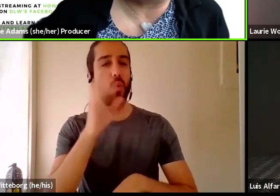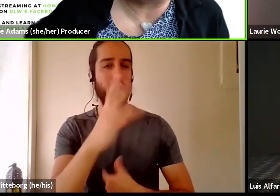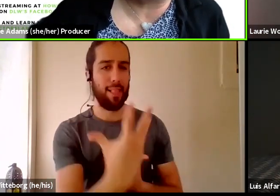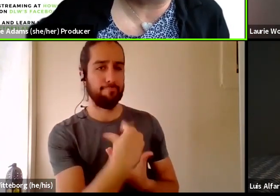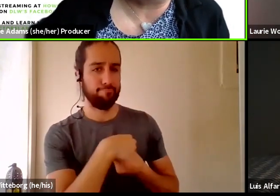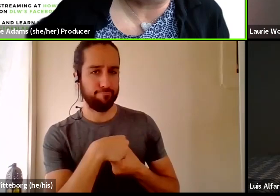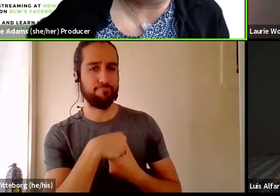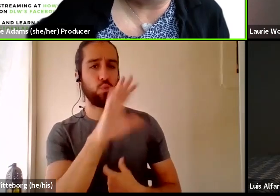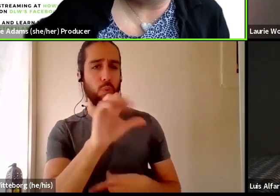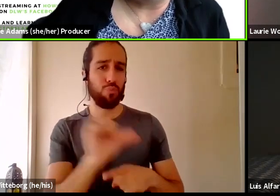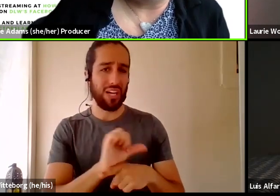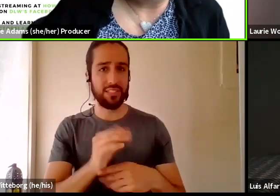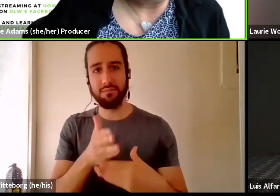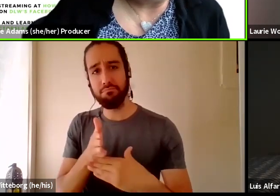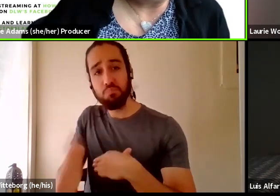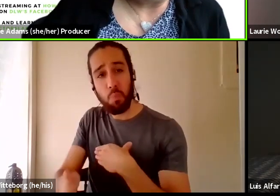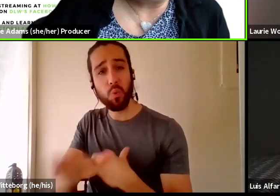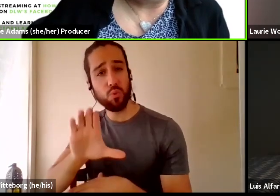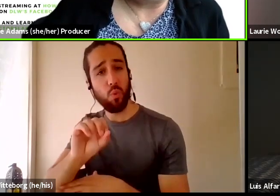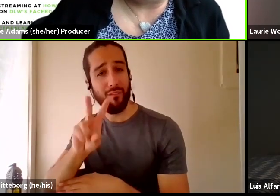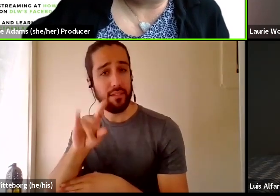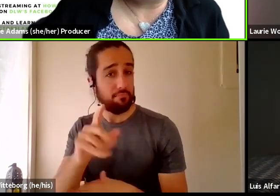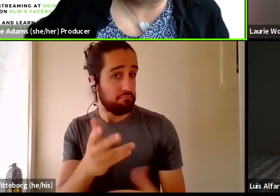at post-COVID?